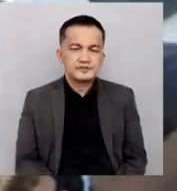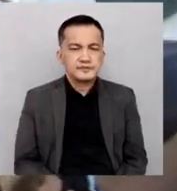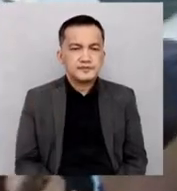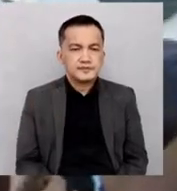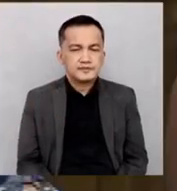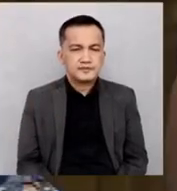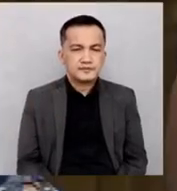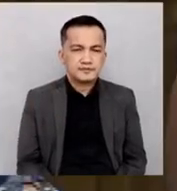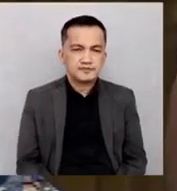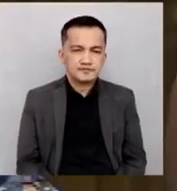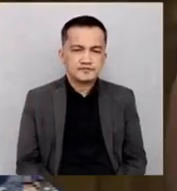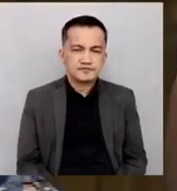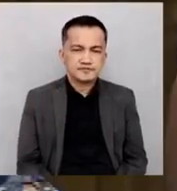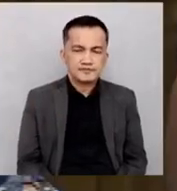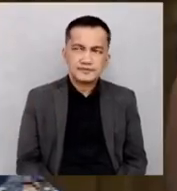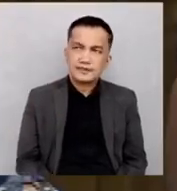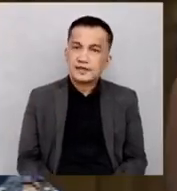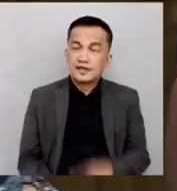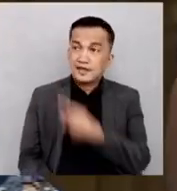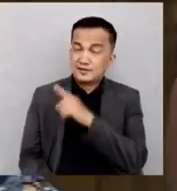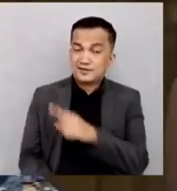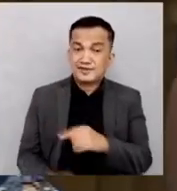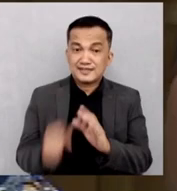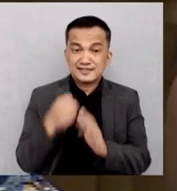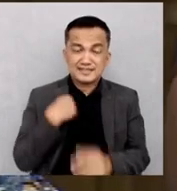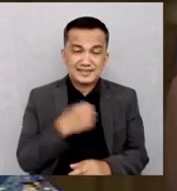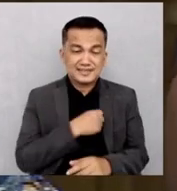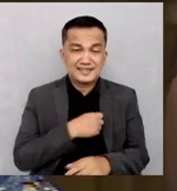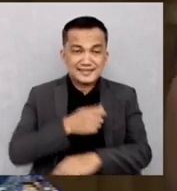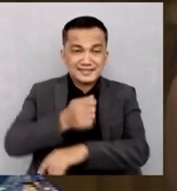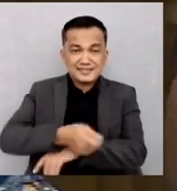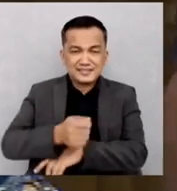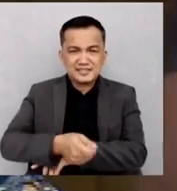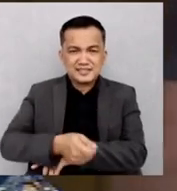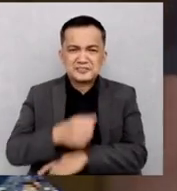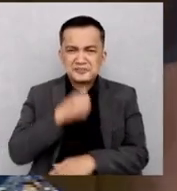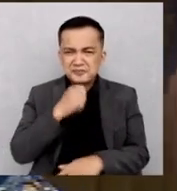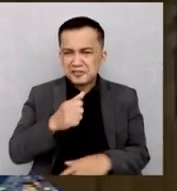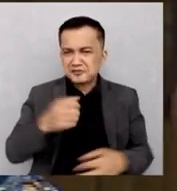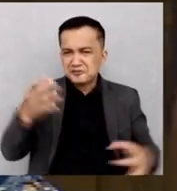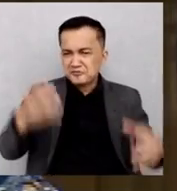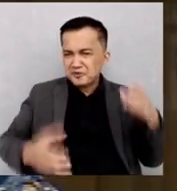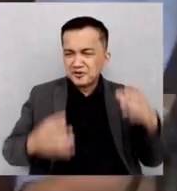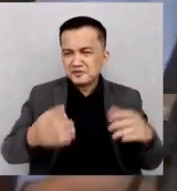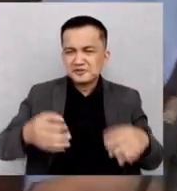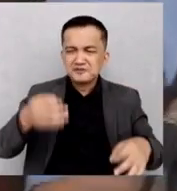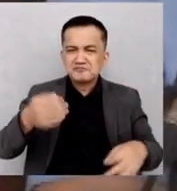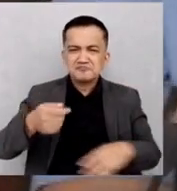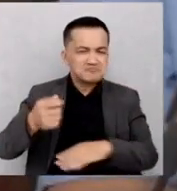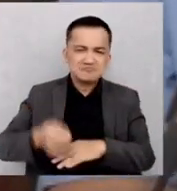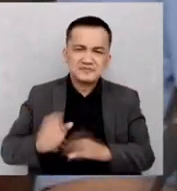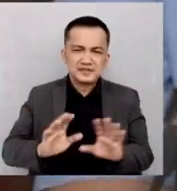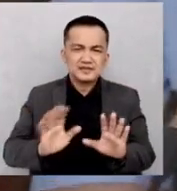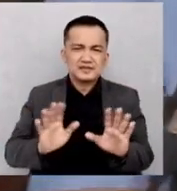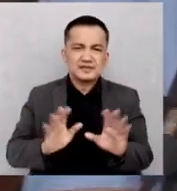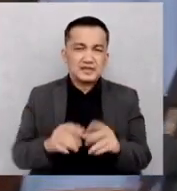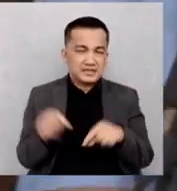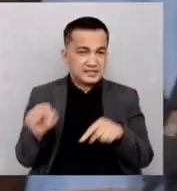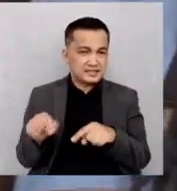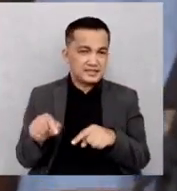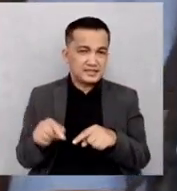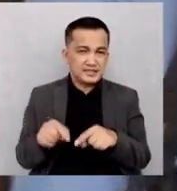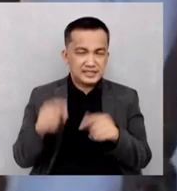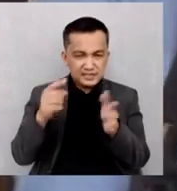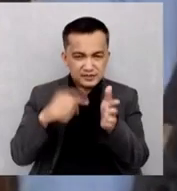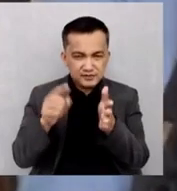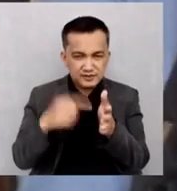Ito po ay Senate hearing lang naman. Hindi naman po ito pag-iliti sa hukuman o sa piskalya. This is an inquiry in